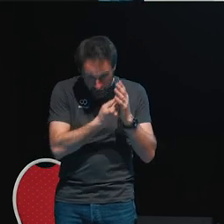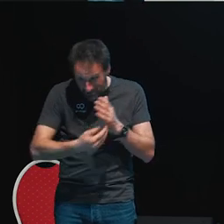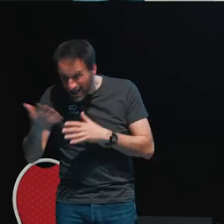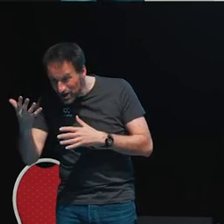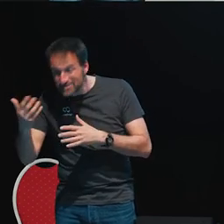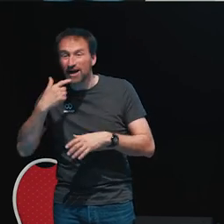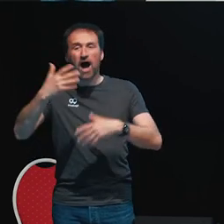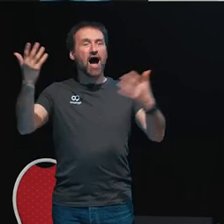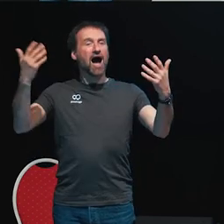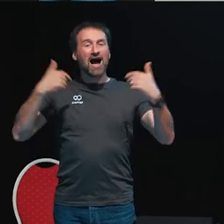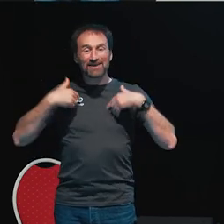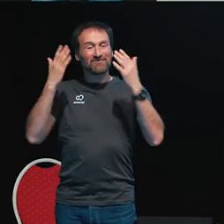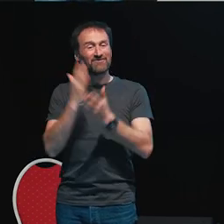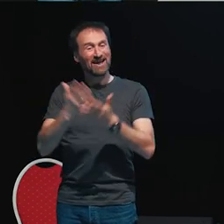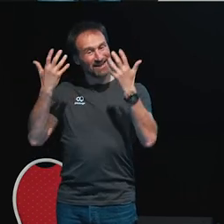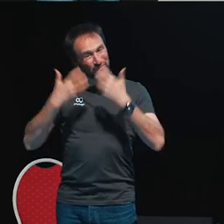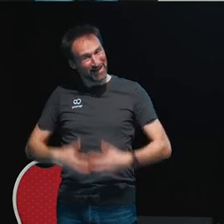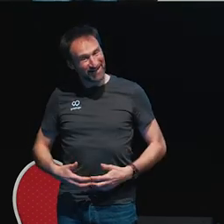land.